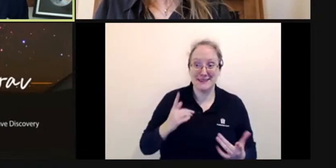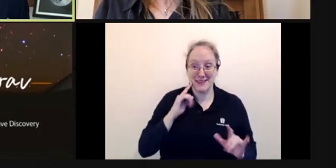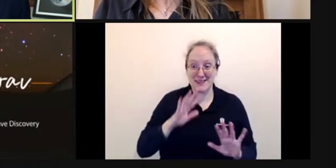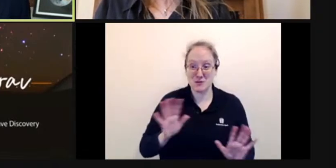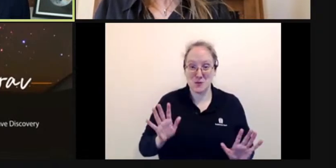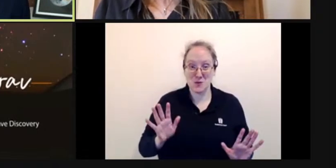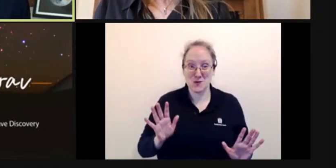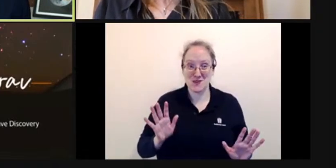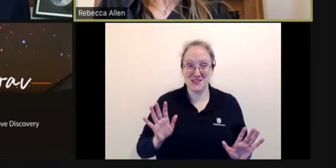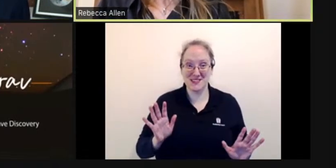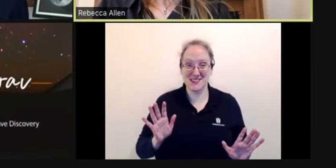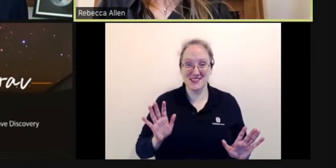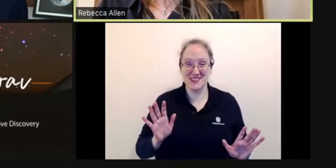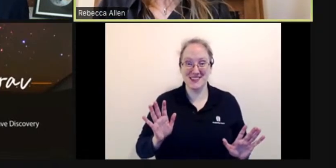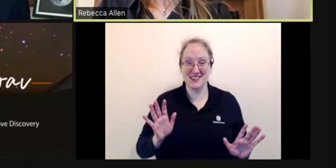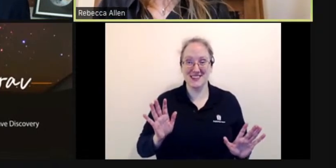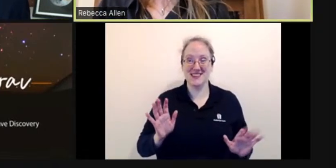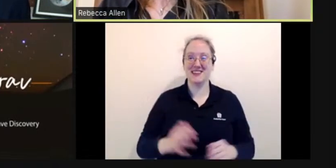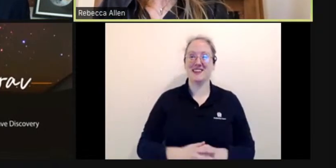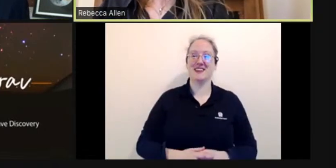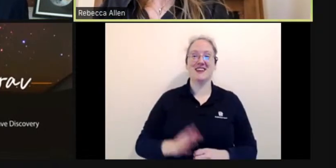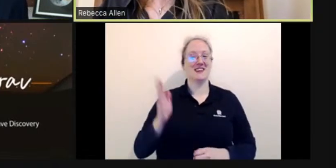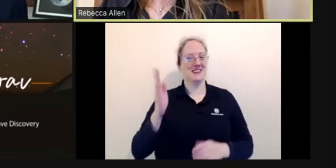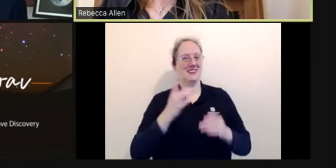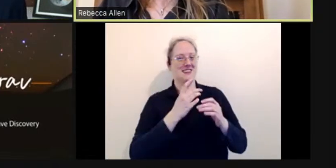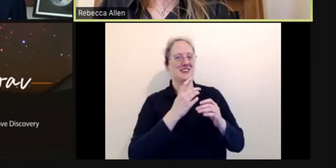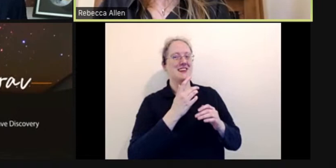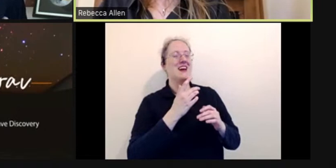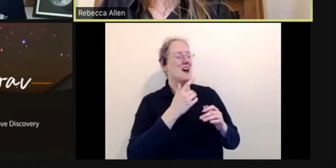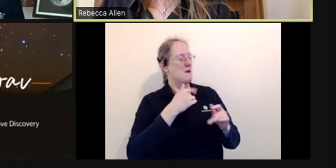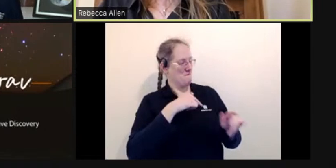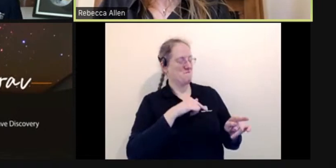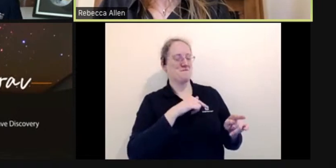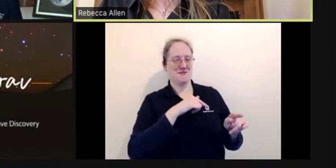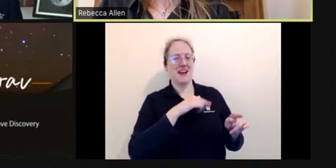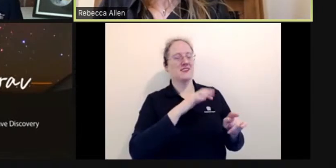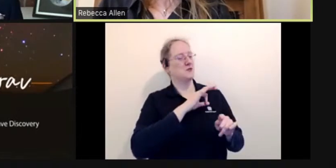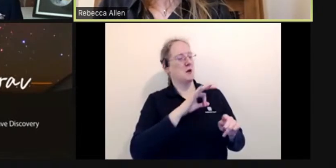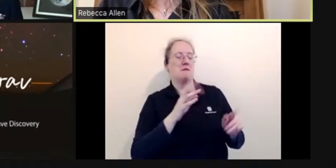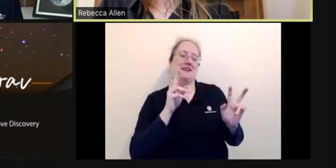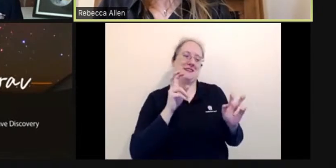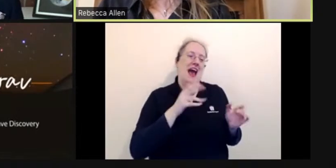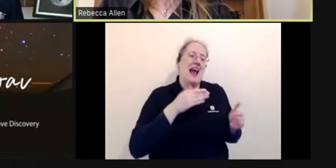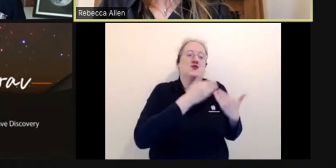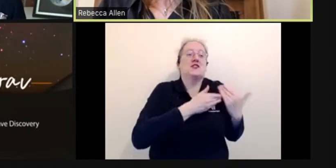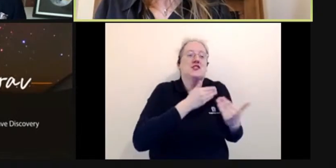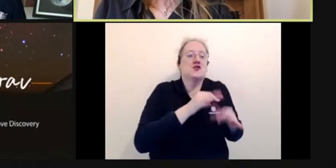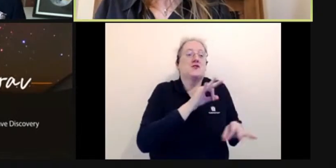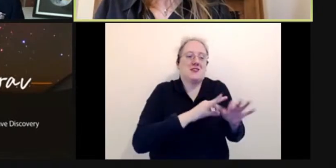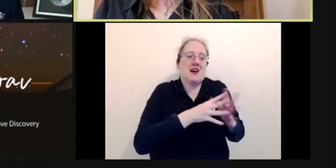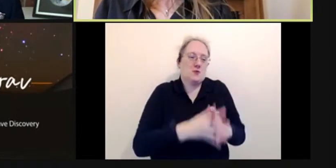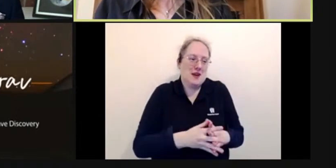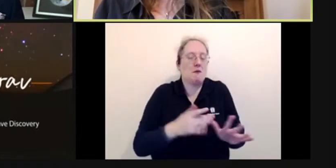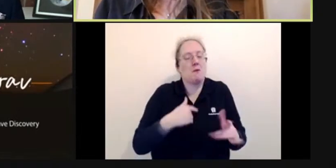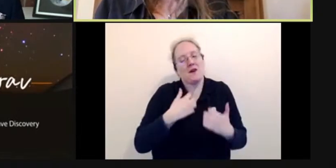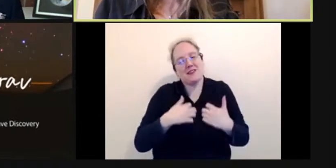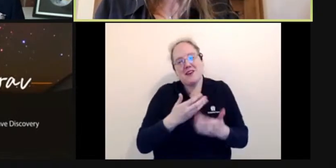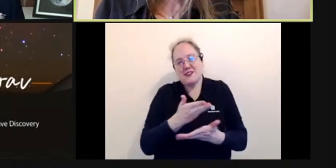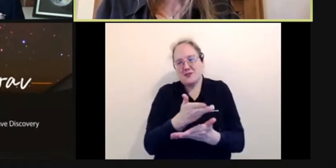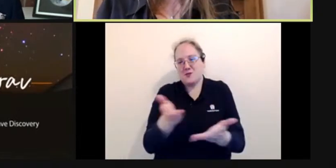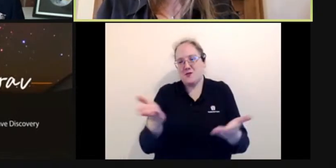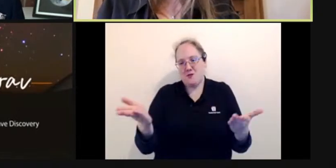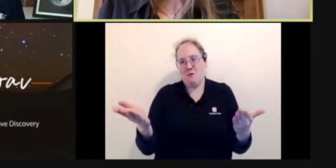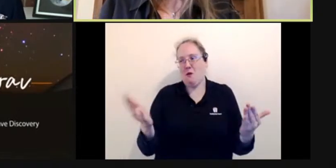everything. It's certainly not been a traditional science week, but we're so excited that you guys across